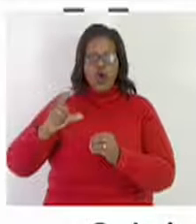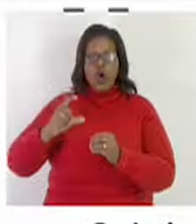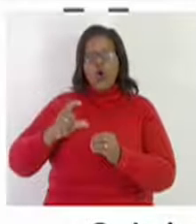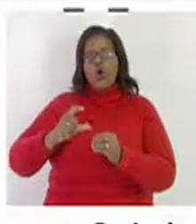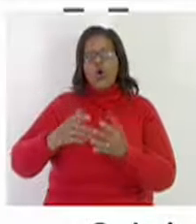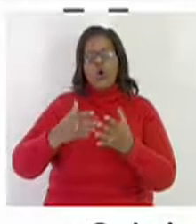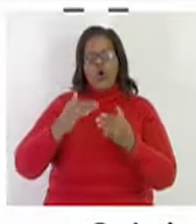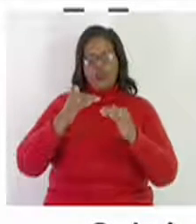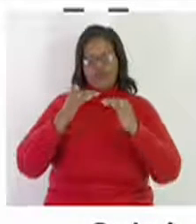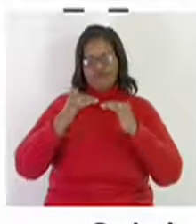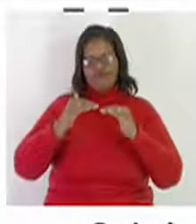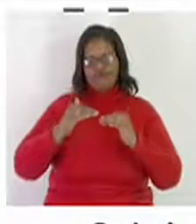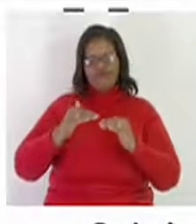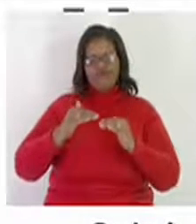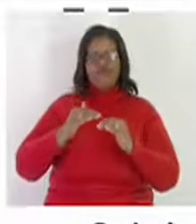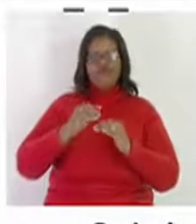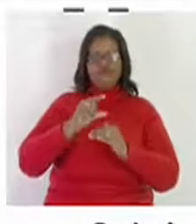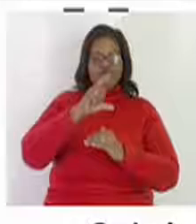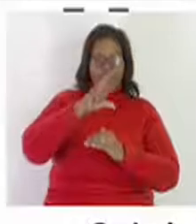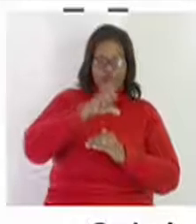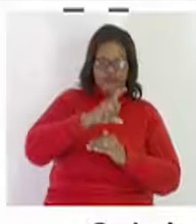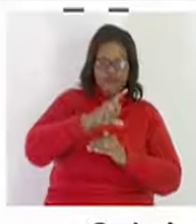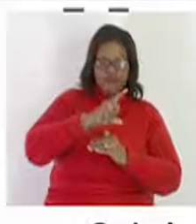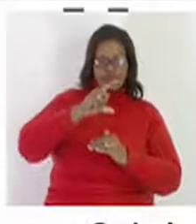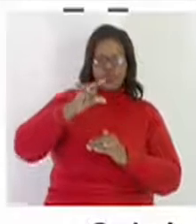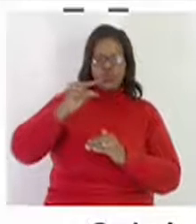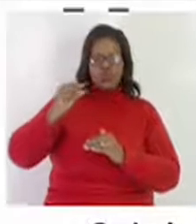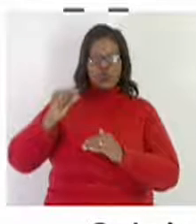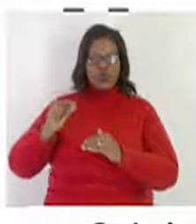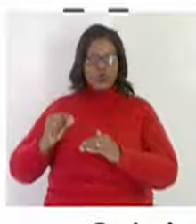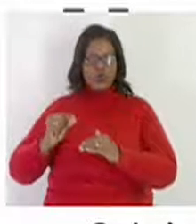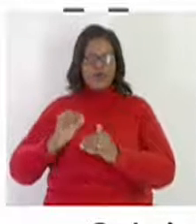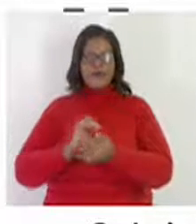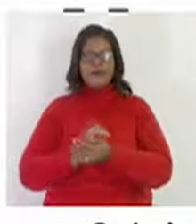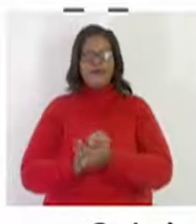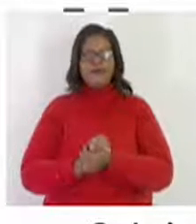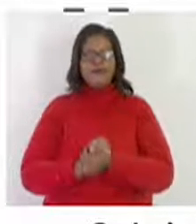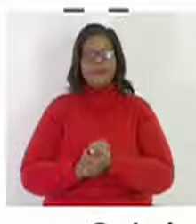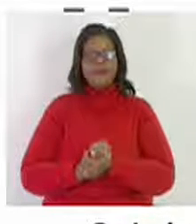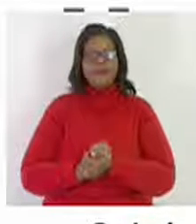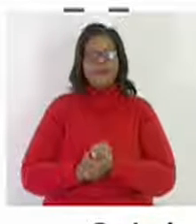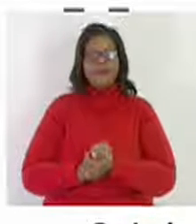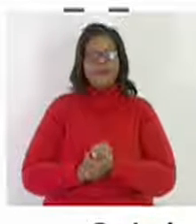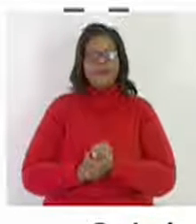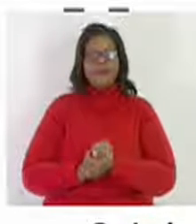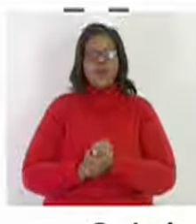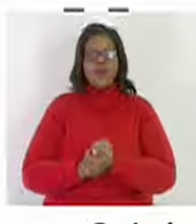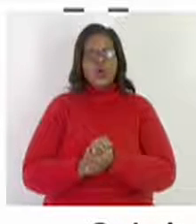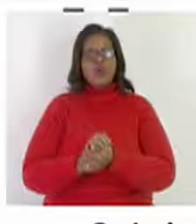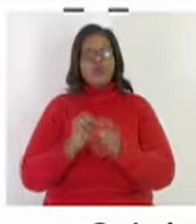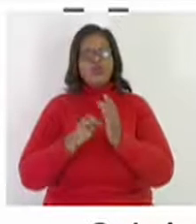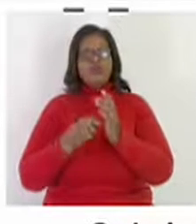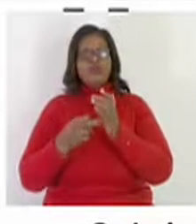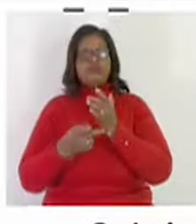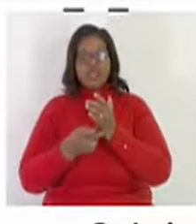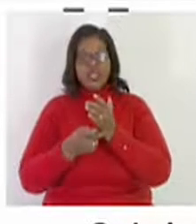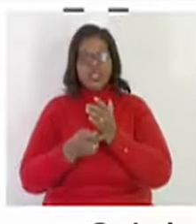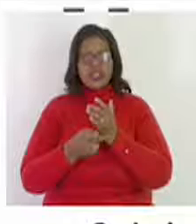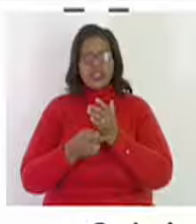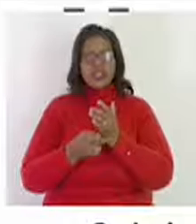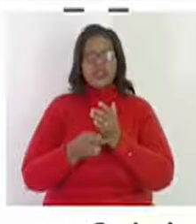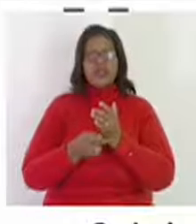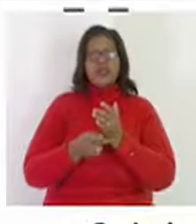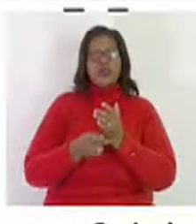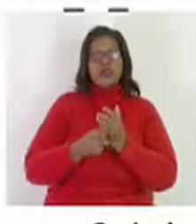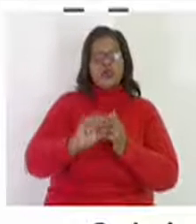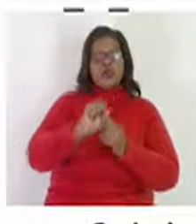order, which is from the largest to the smallest. In short, ascending order